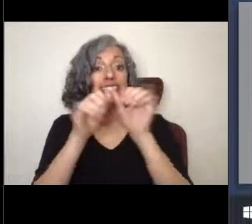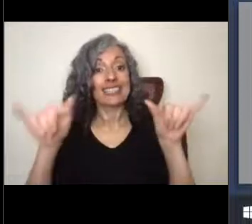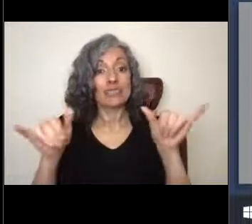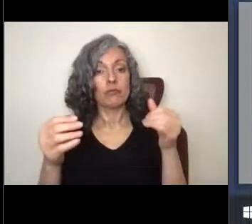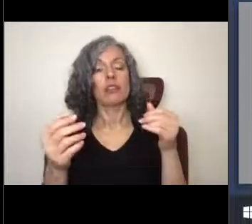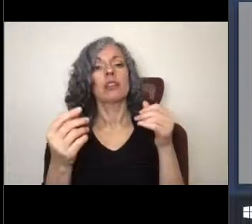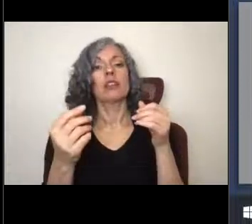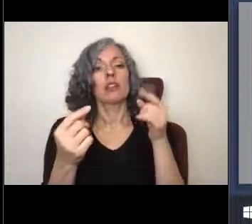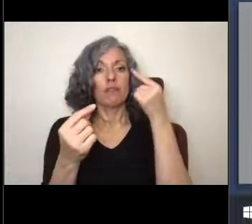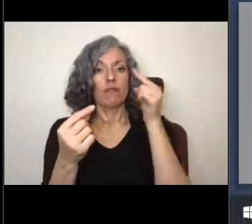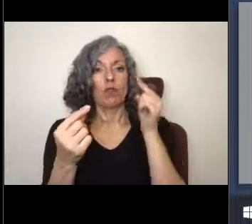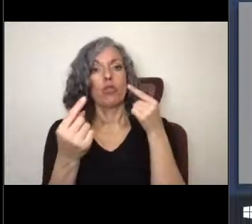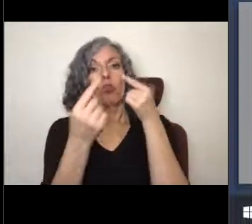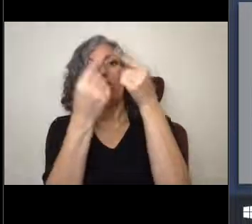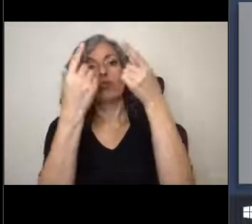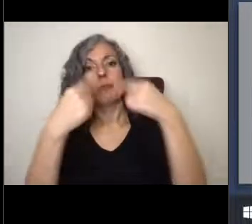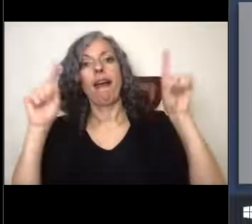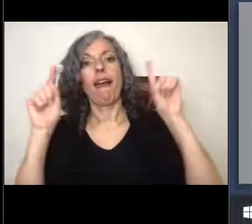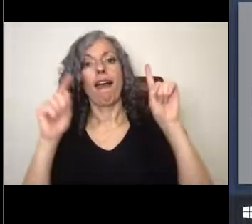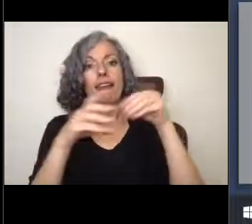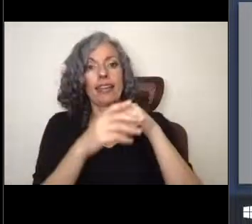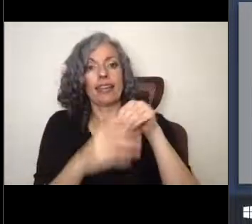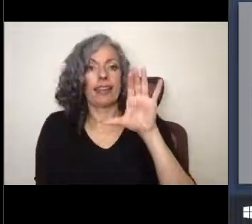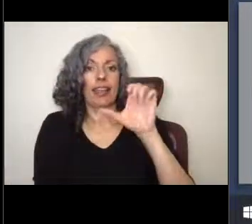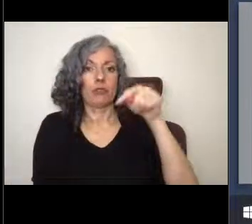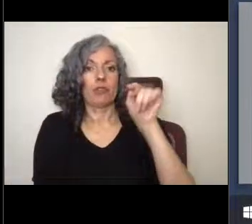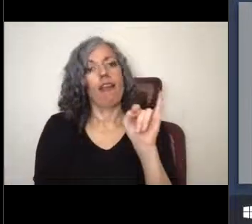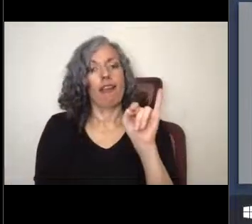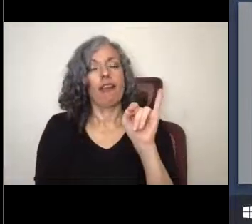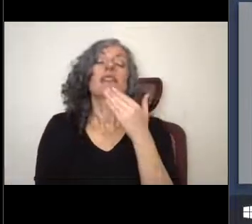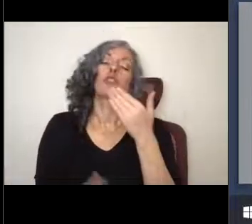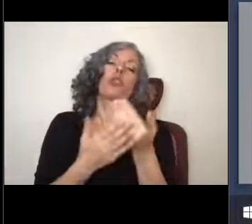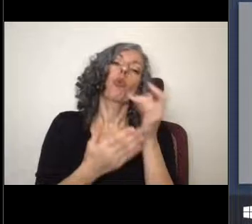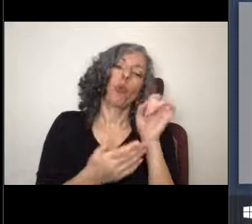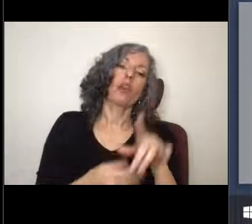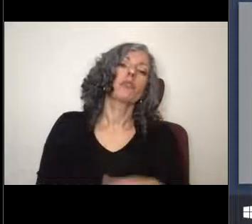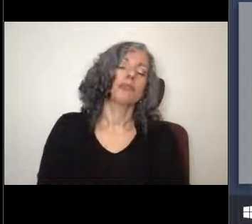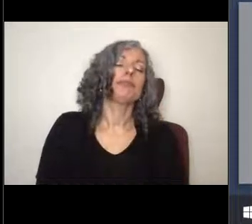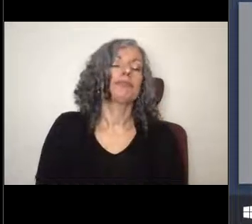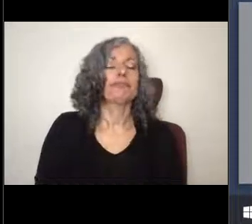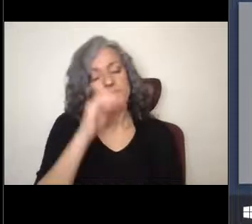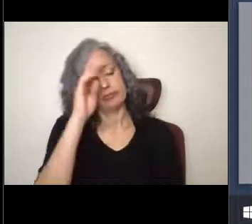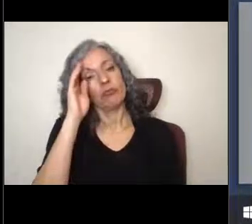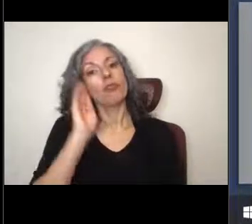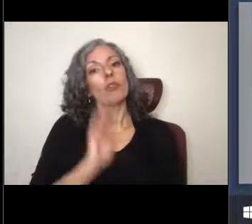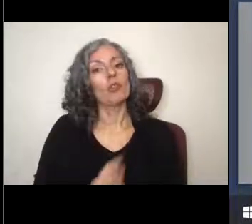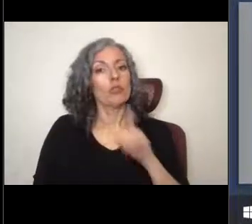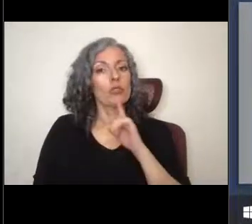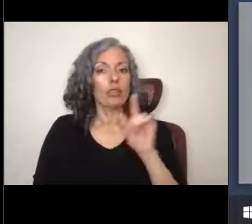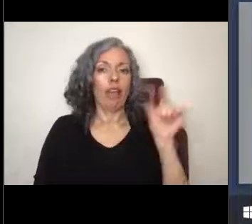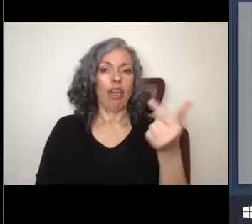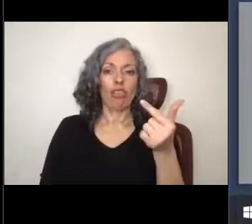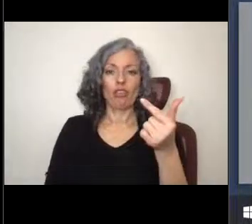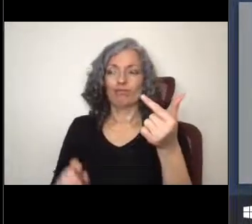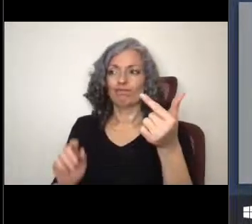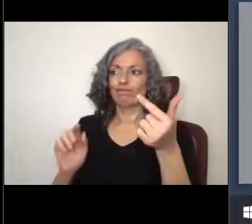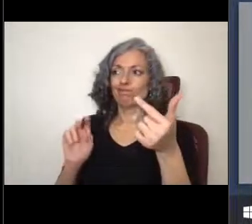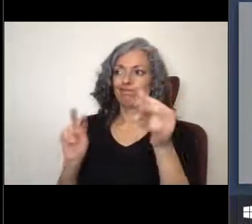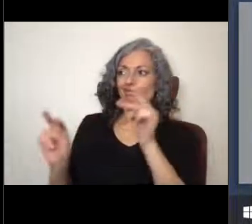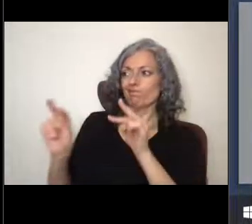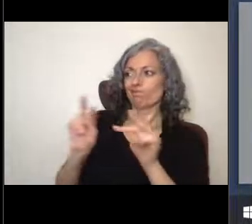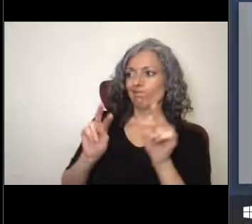Yeah, it's a really good question, and goes to another kind of aspect of complexity